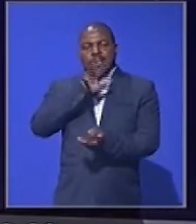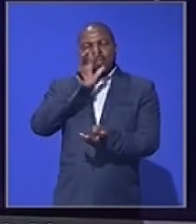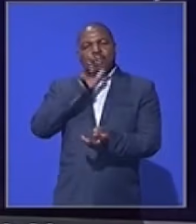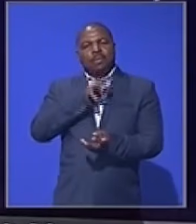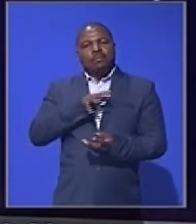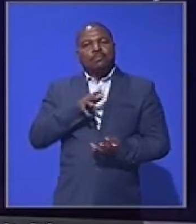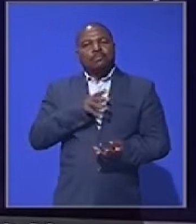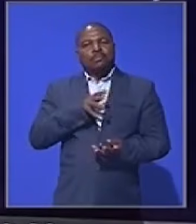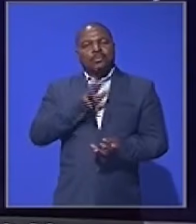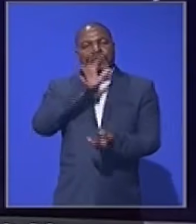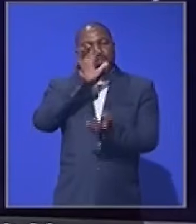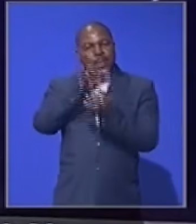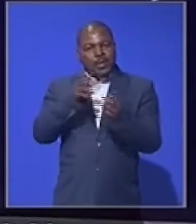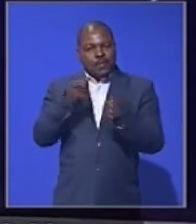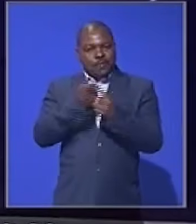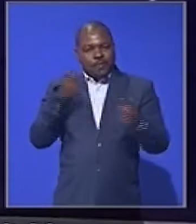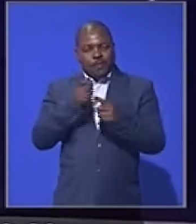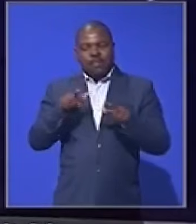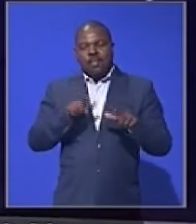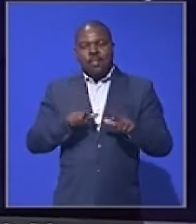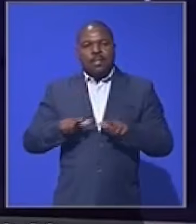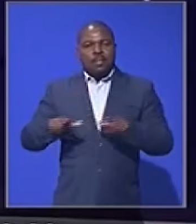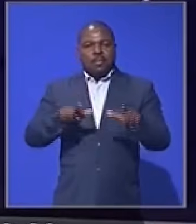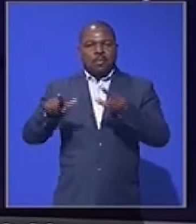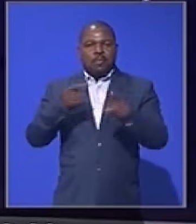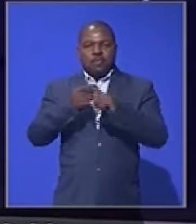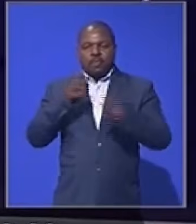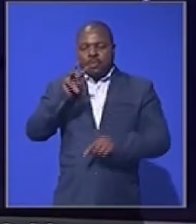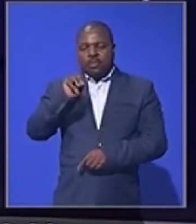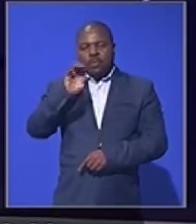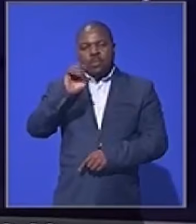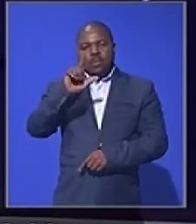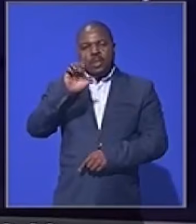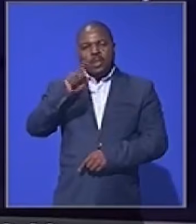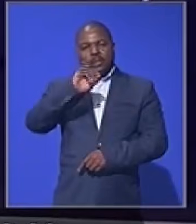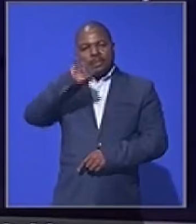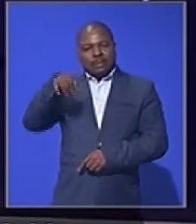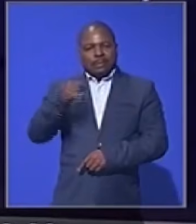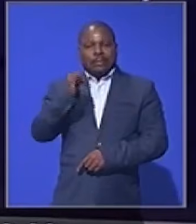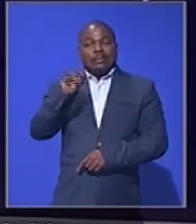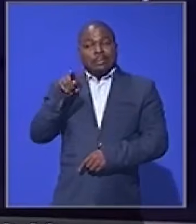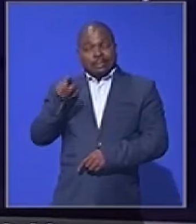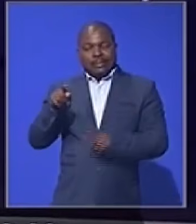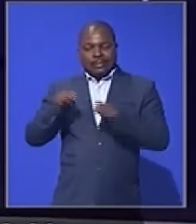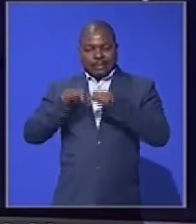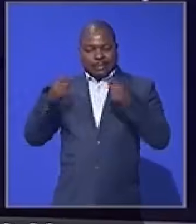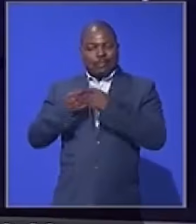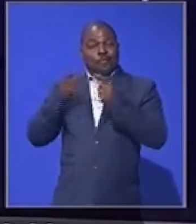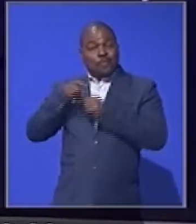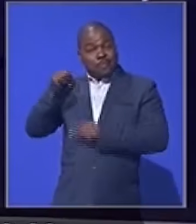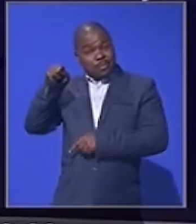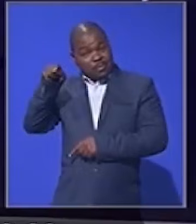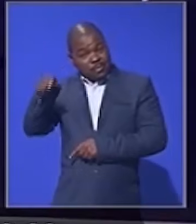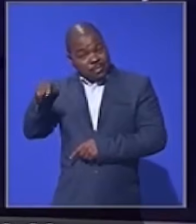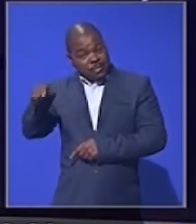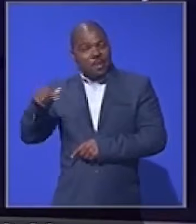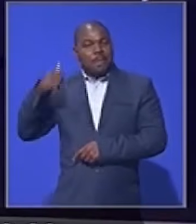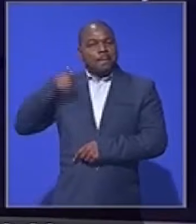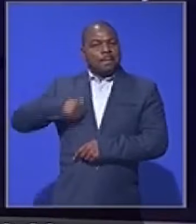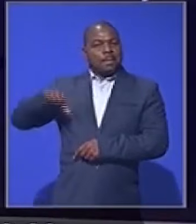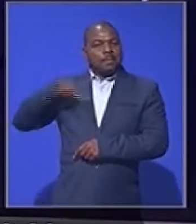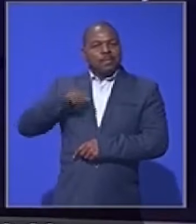ko Limpopo ko moletši ga kgošikgabo moloto wa boraro ke mo sehlopha se se kgantšhang se le gona masepala